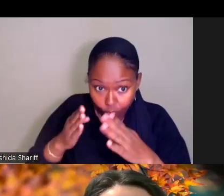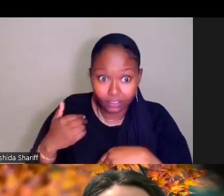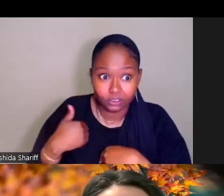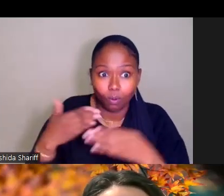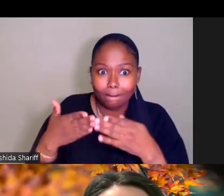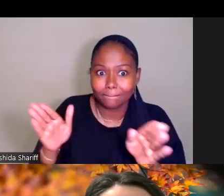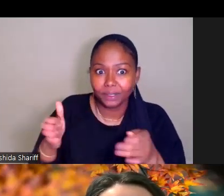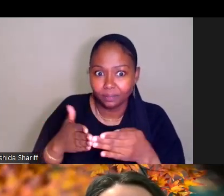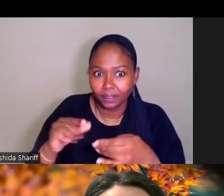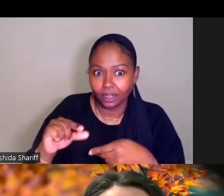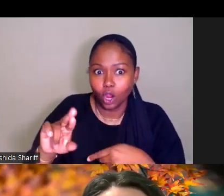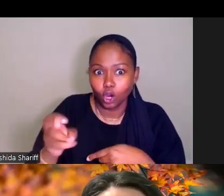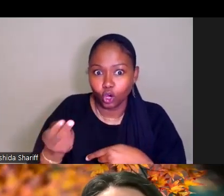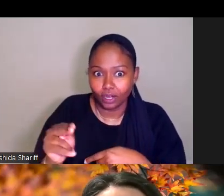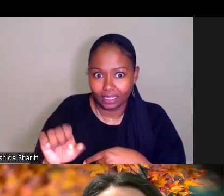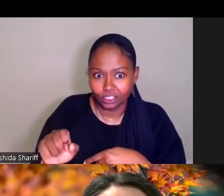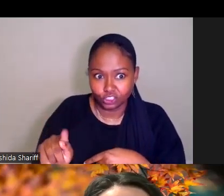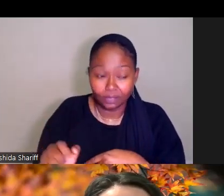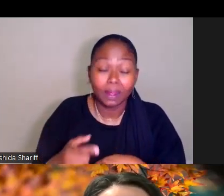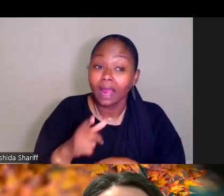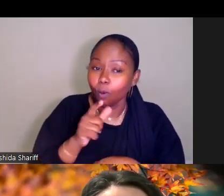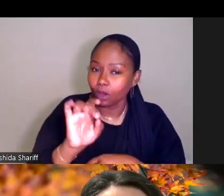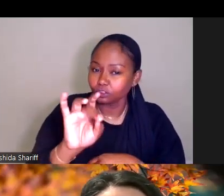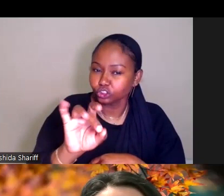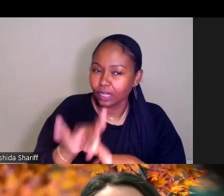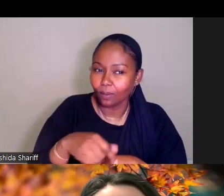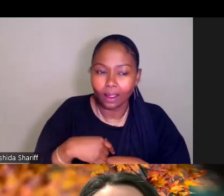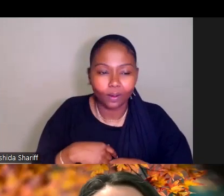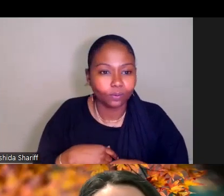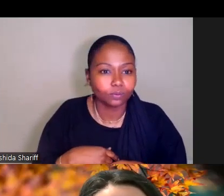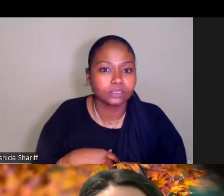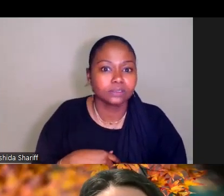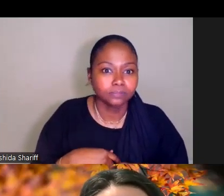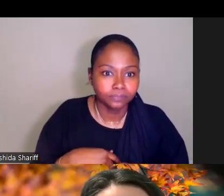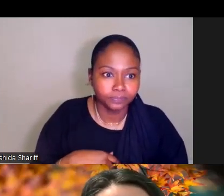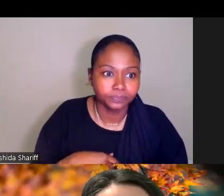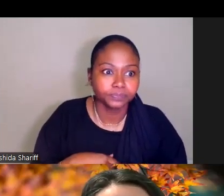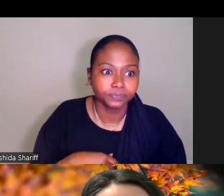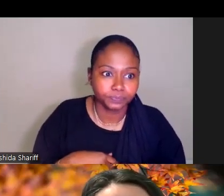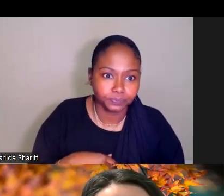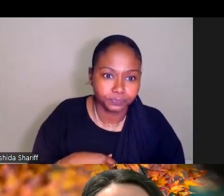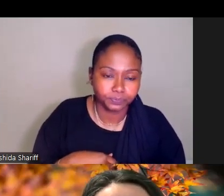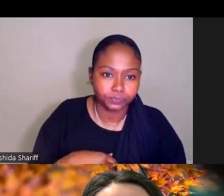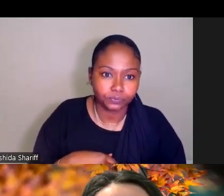to give a shout out to the California State Association of Public Administrators, Public Guardians, and Public